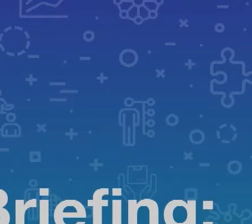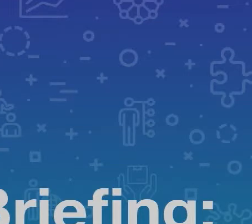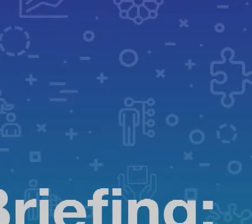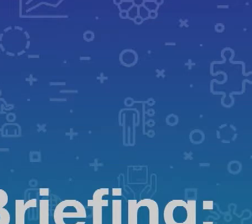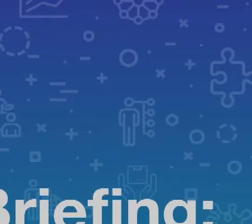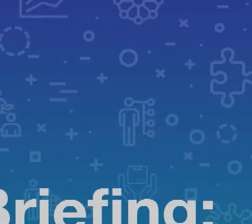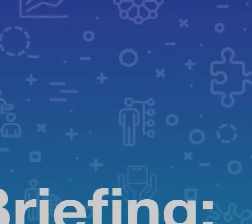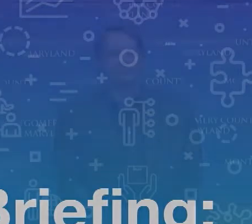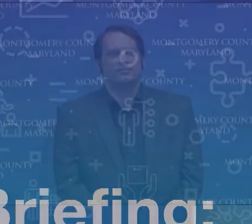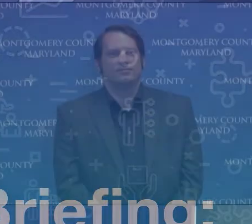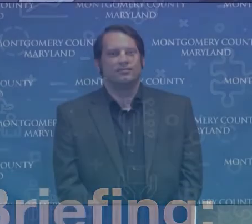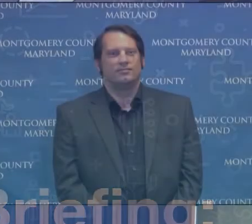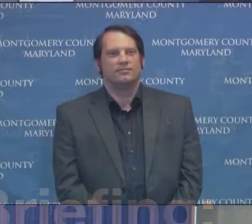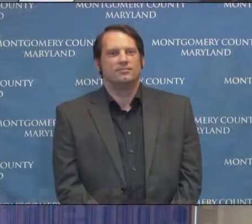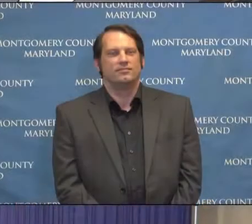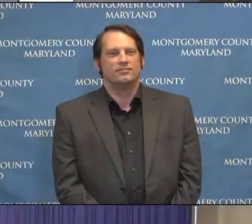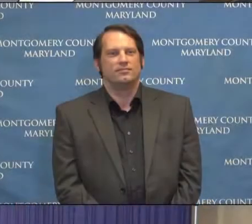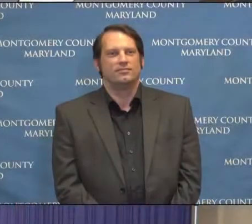5, 4, 3, 2.